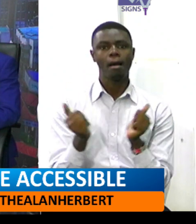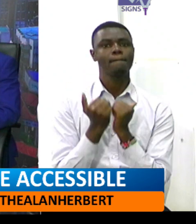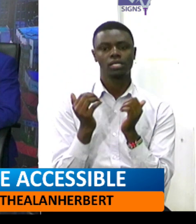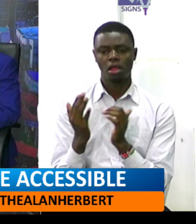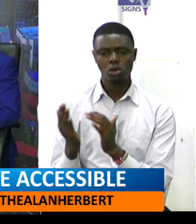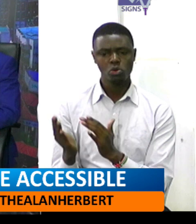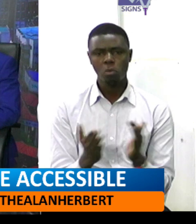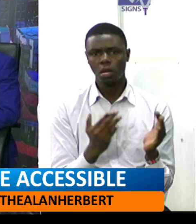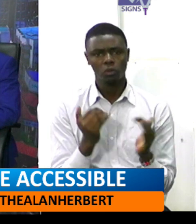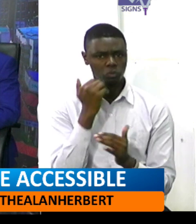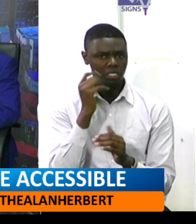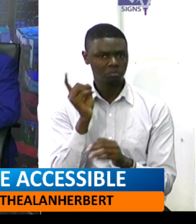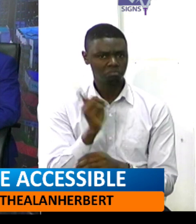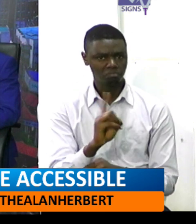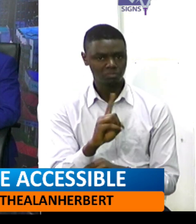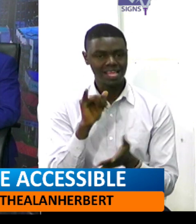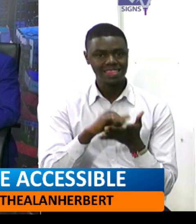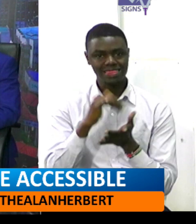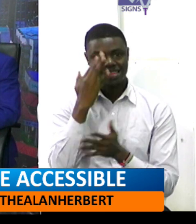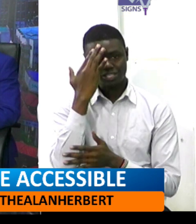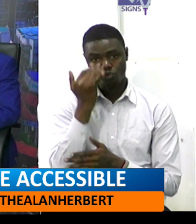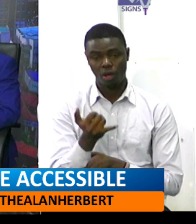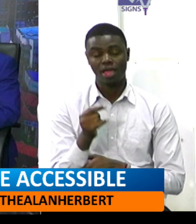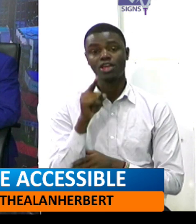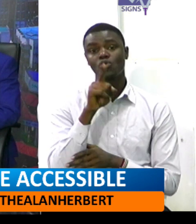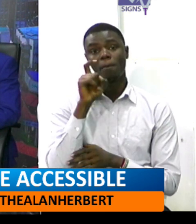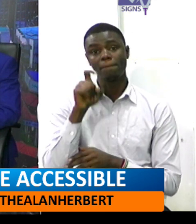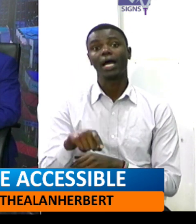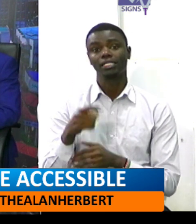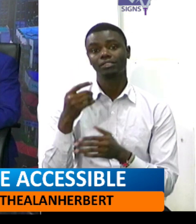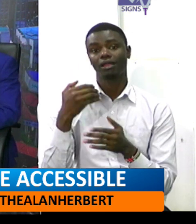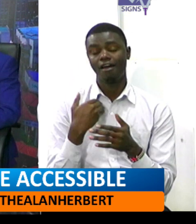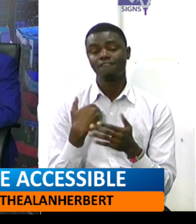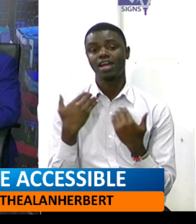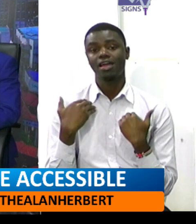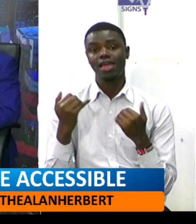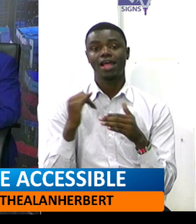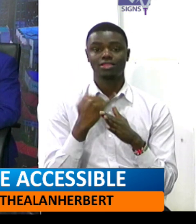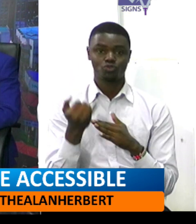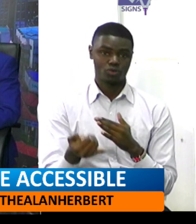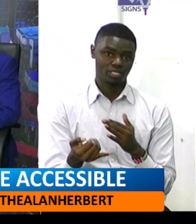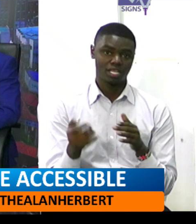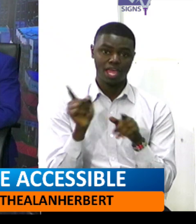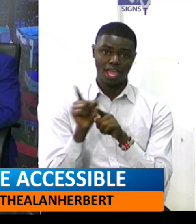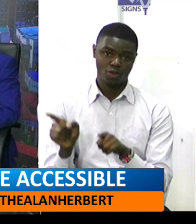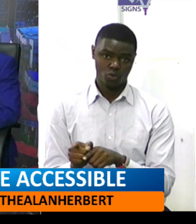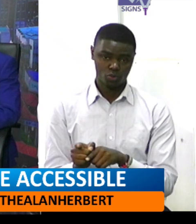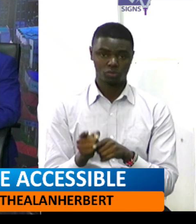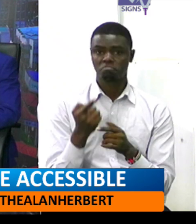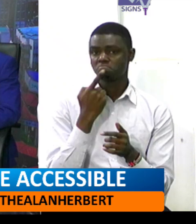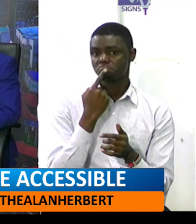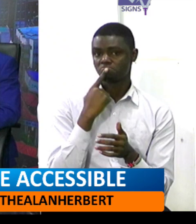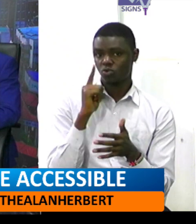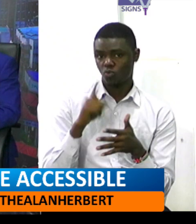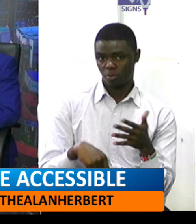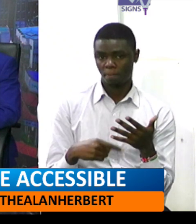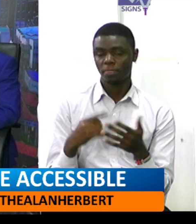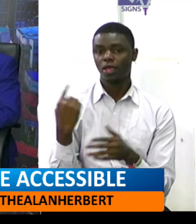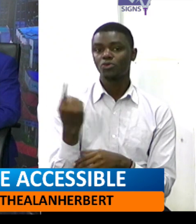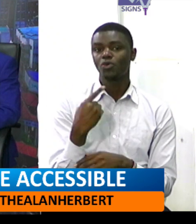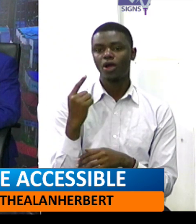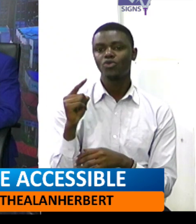to get sick, so that is why you are supposed to get health insurance. And also, as the saying goes, you are